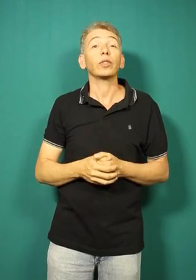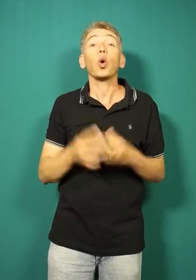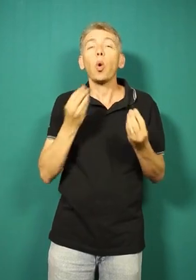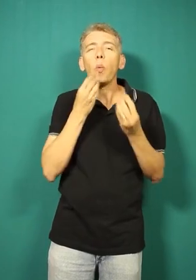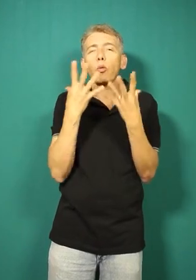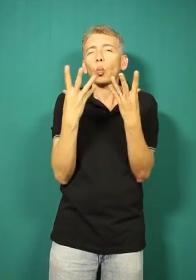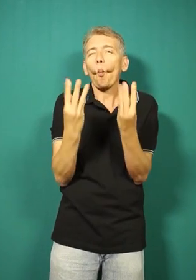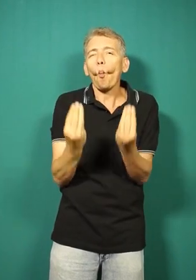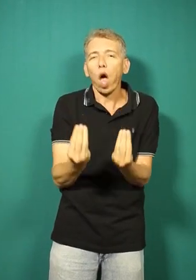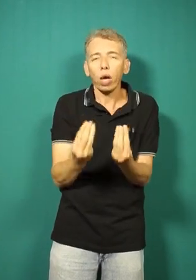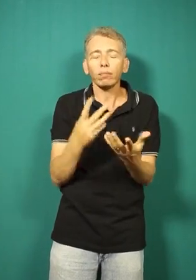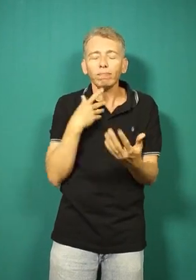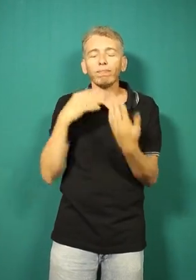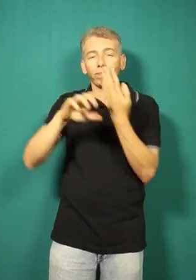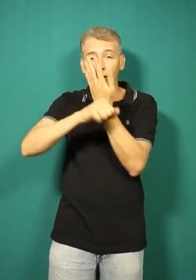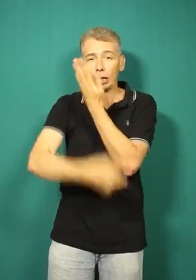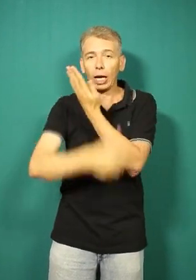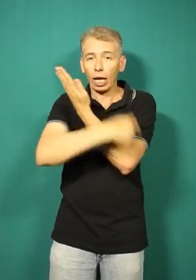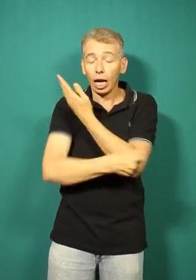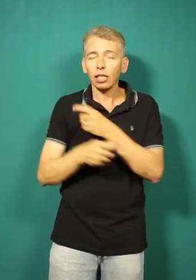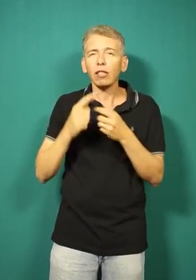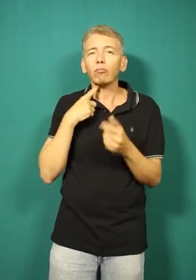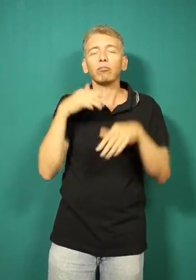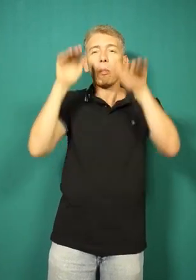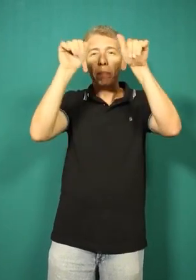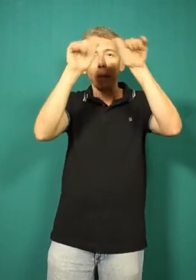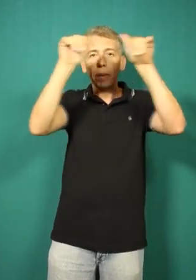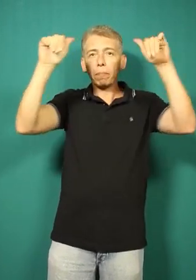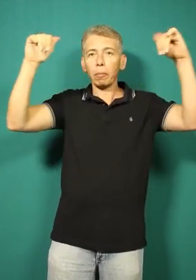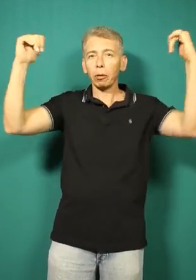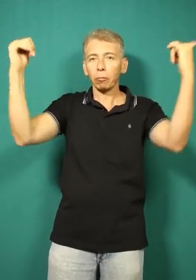The peeled barks are hung out to dry in the sun.